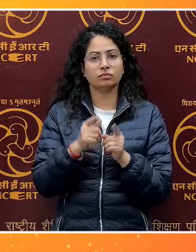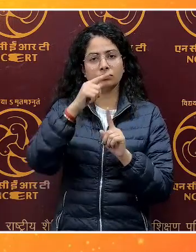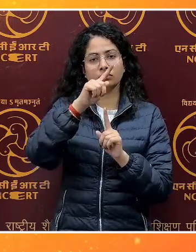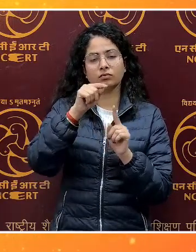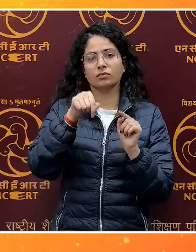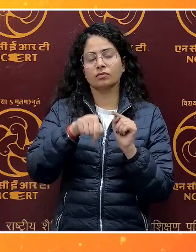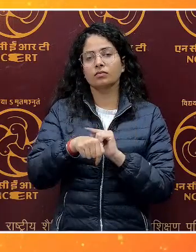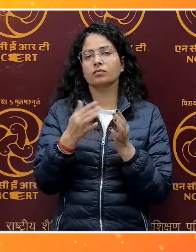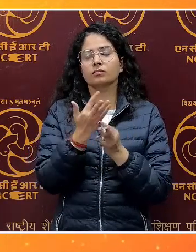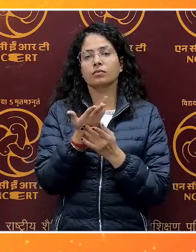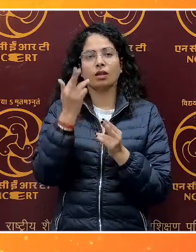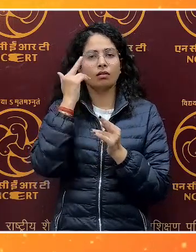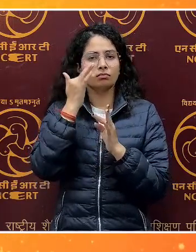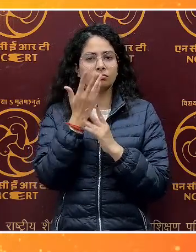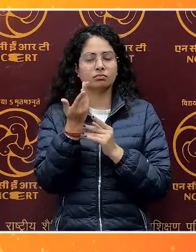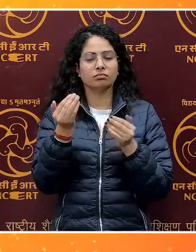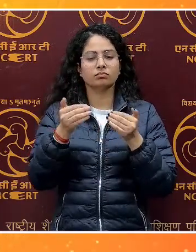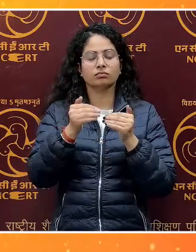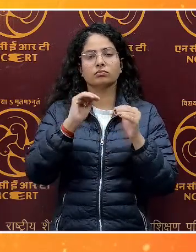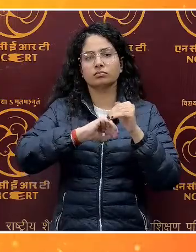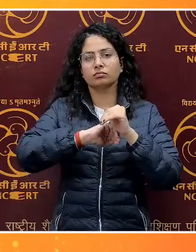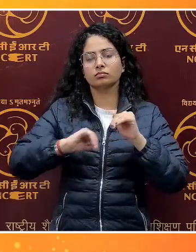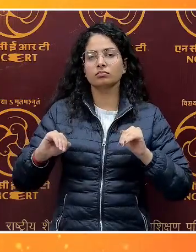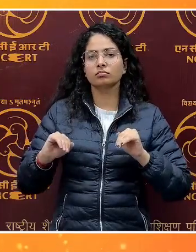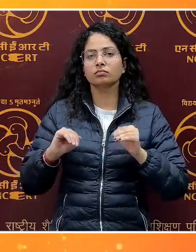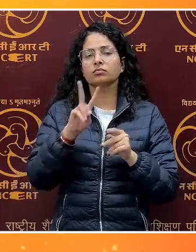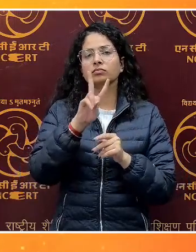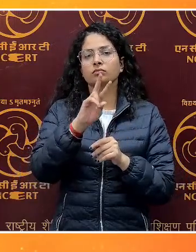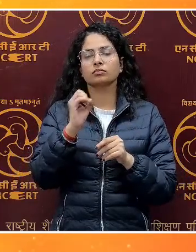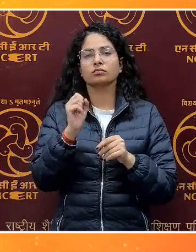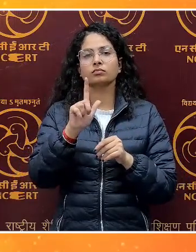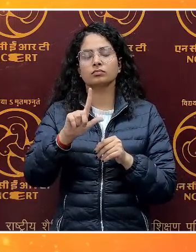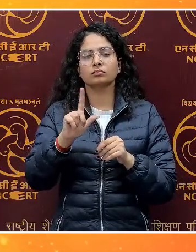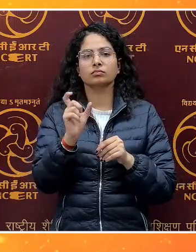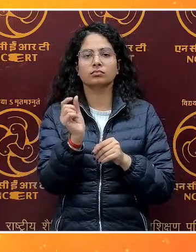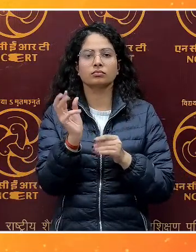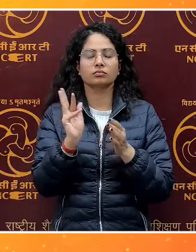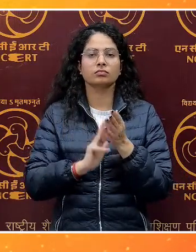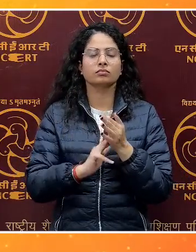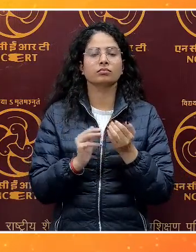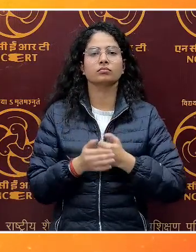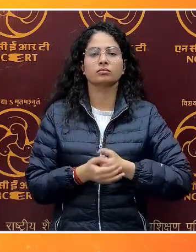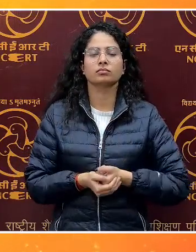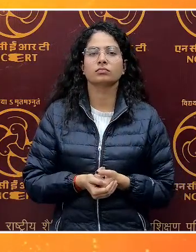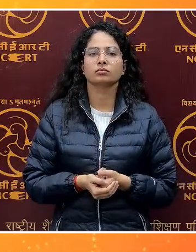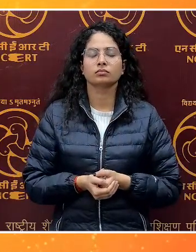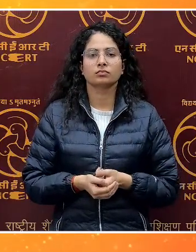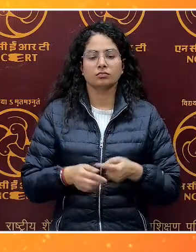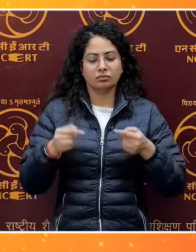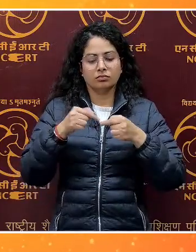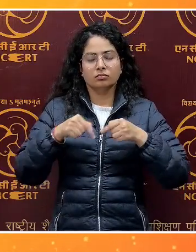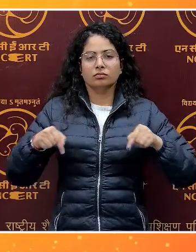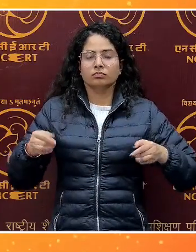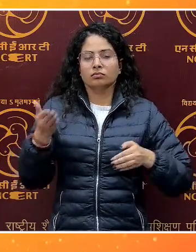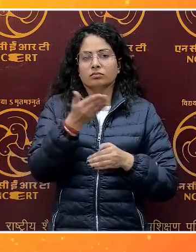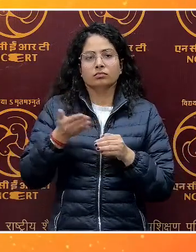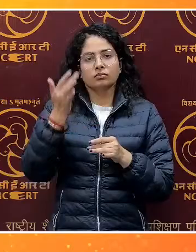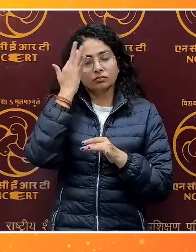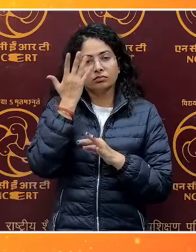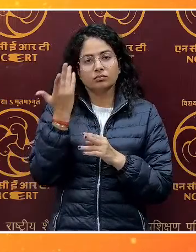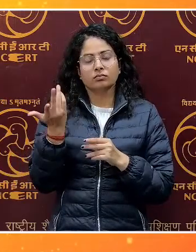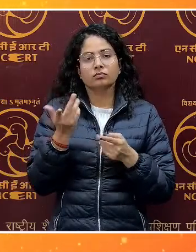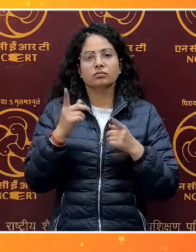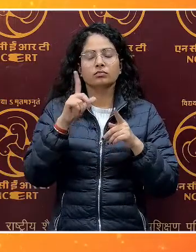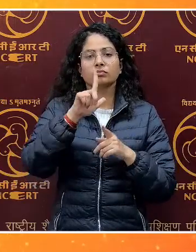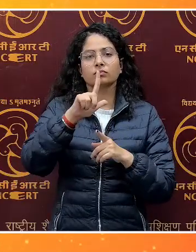are subtracting the volume of the conical portions here. Length of cuboid, as you know, the formula is length